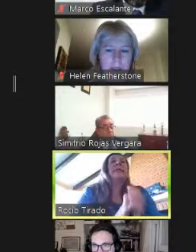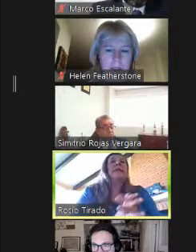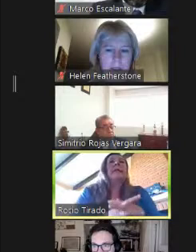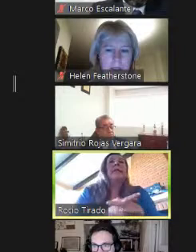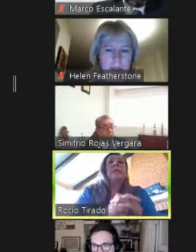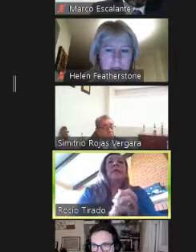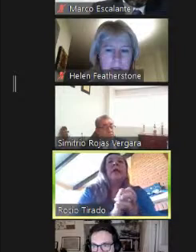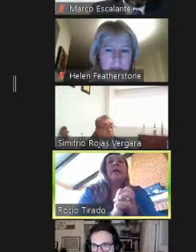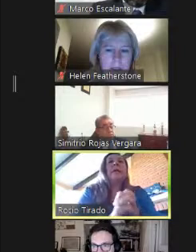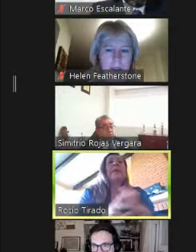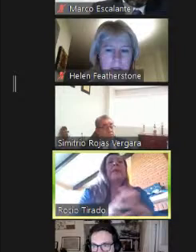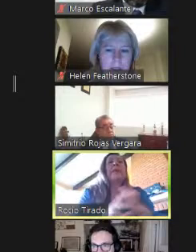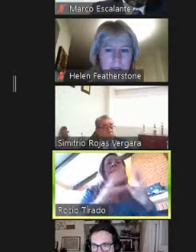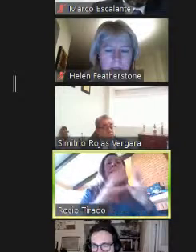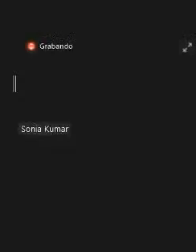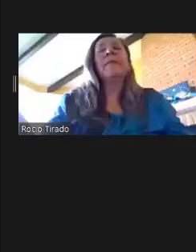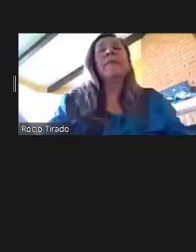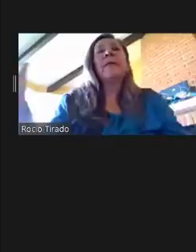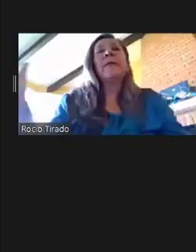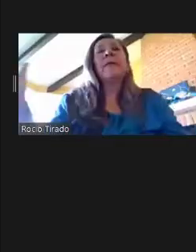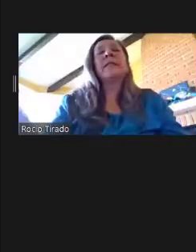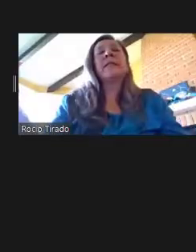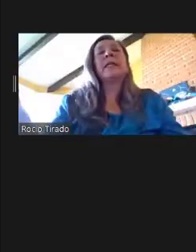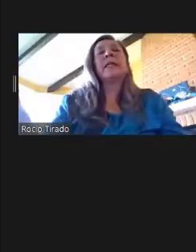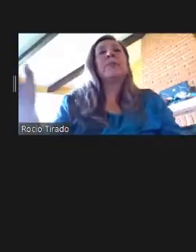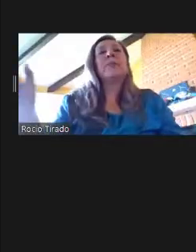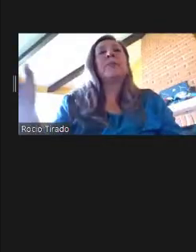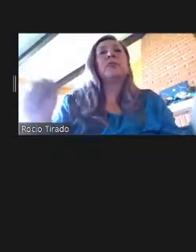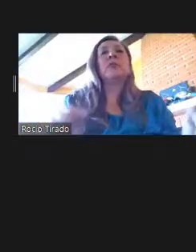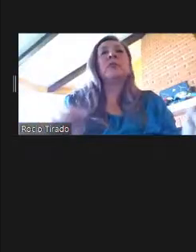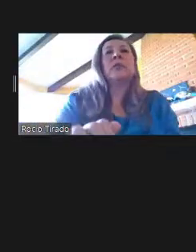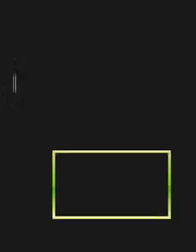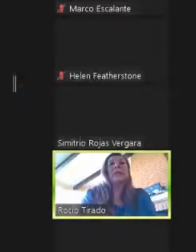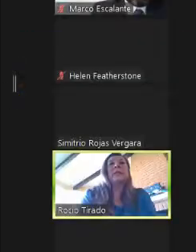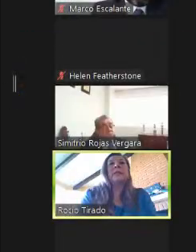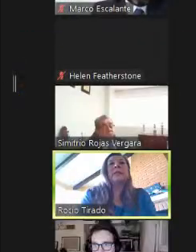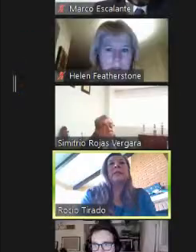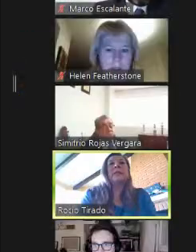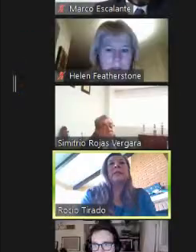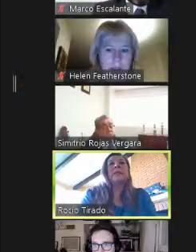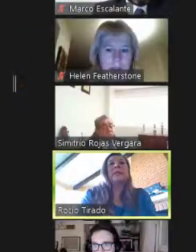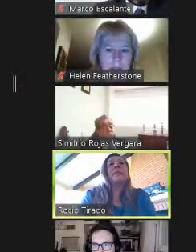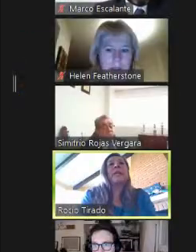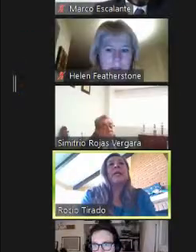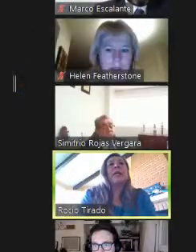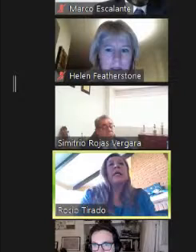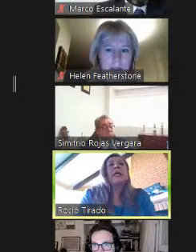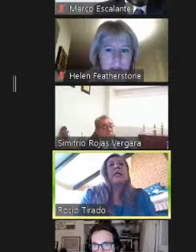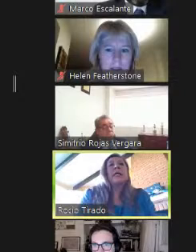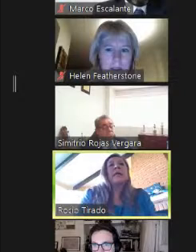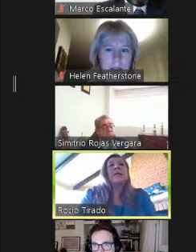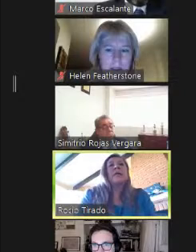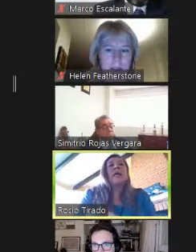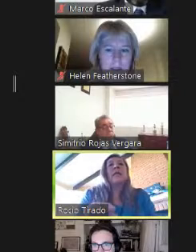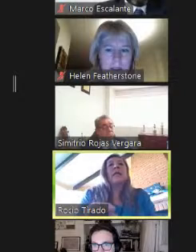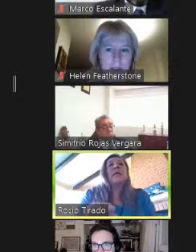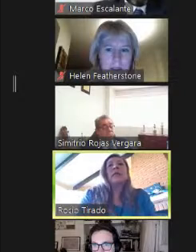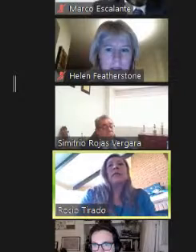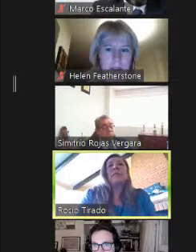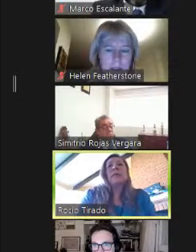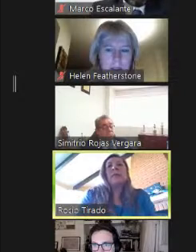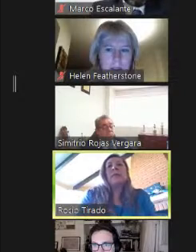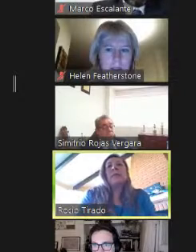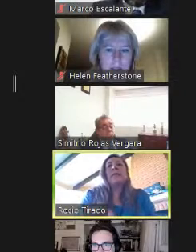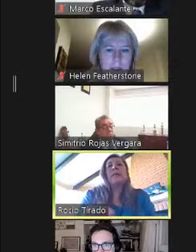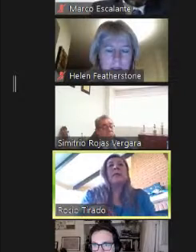you. Bueno, en este esquema de 7 puntos importantes. In the scheme where I mentioned the 7